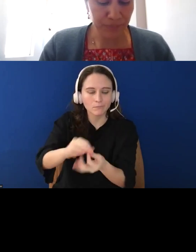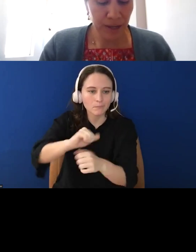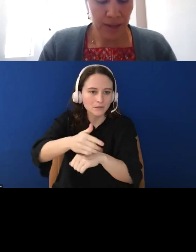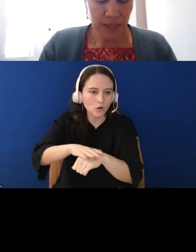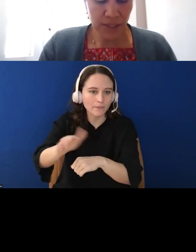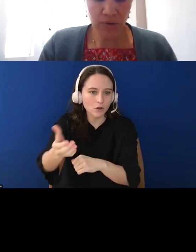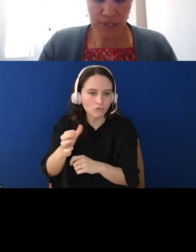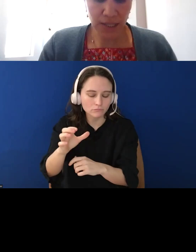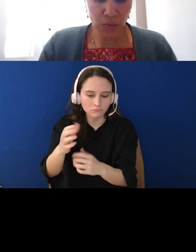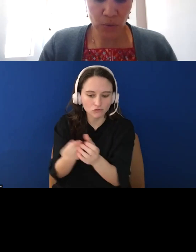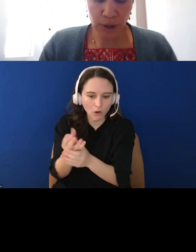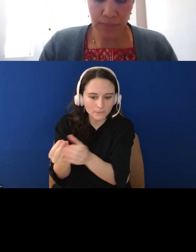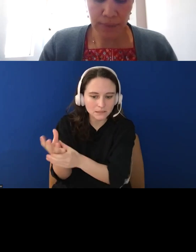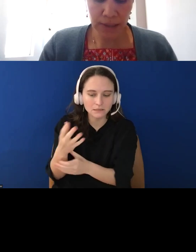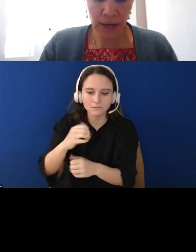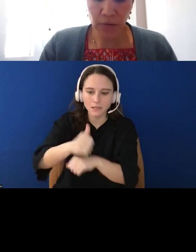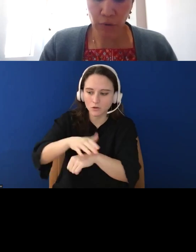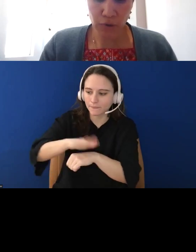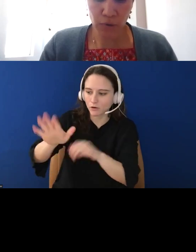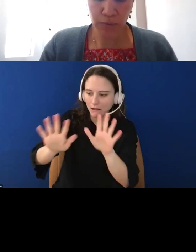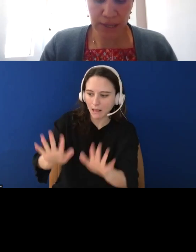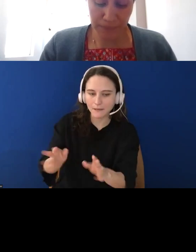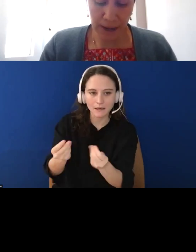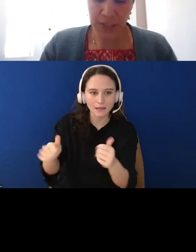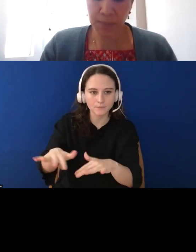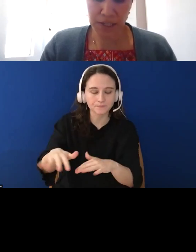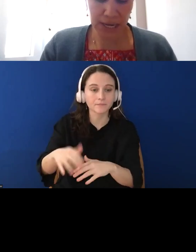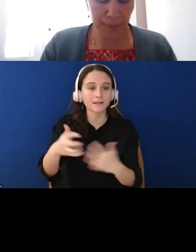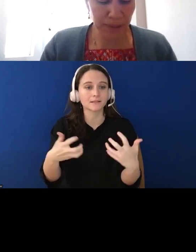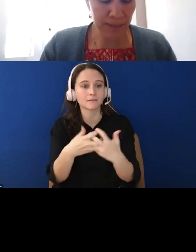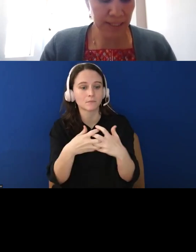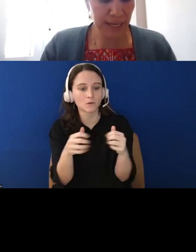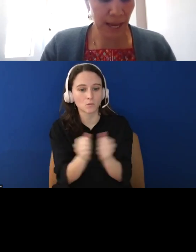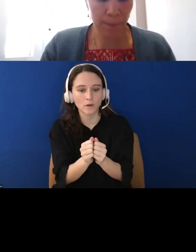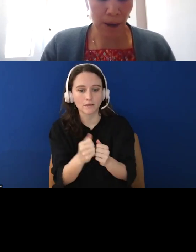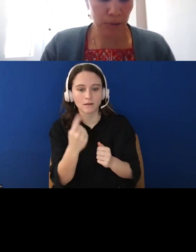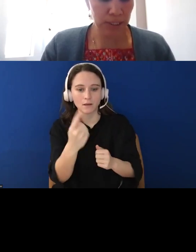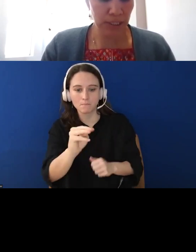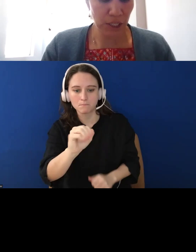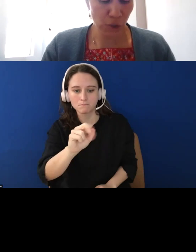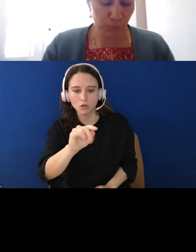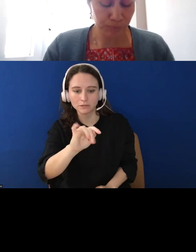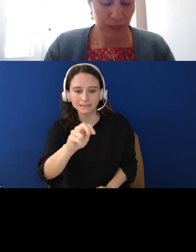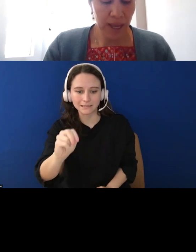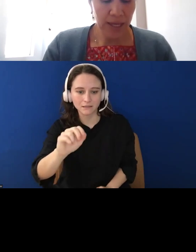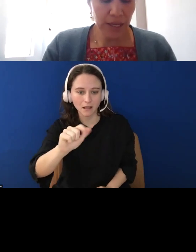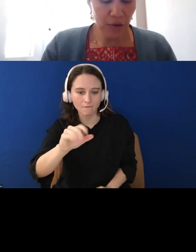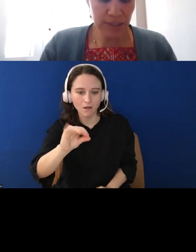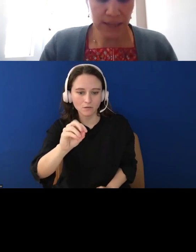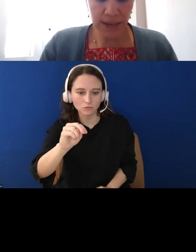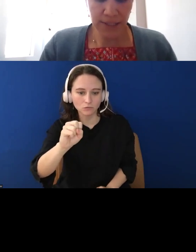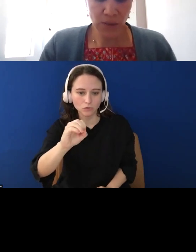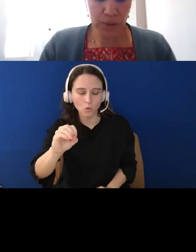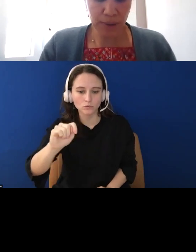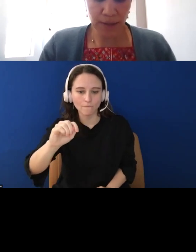land. This coincides with what Martín Alfonso Tobilla, a Spanish captain, said about this issue. He